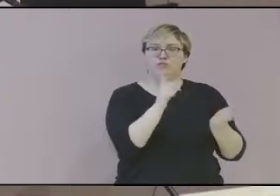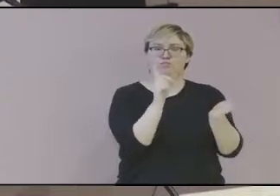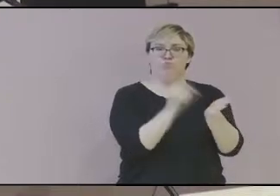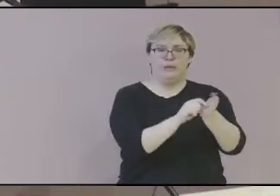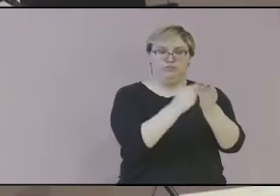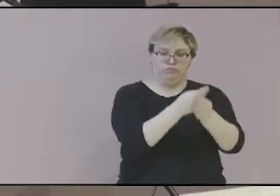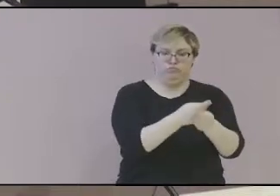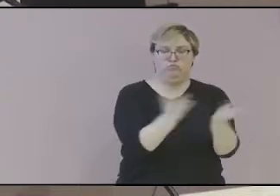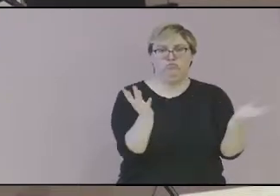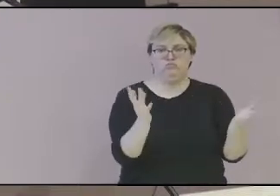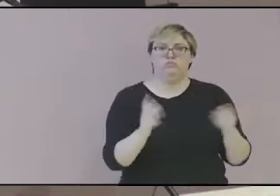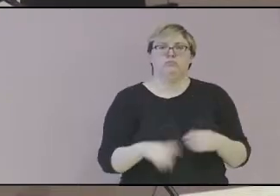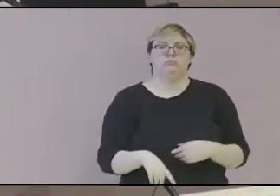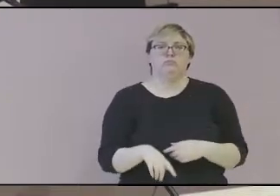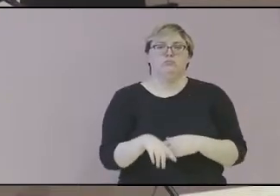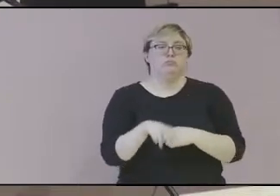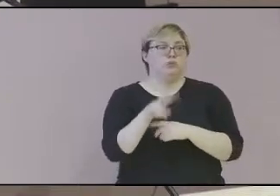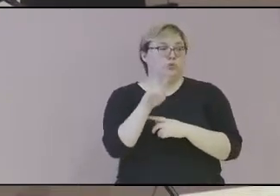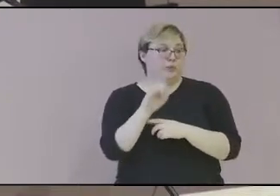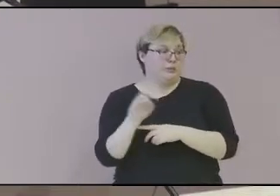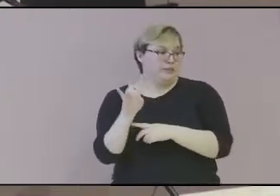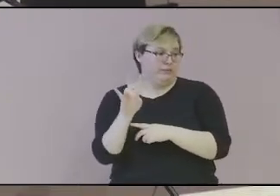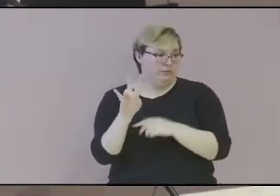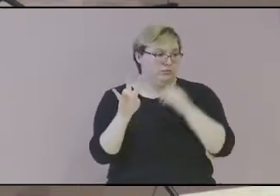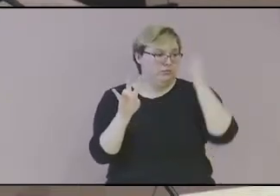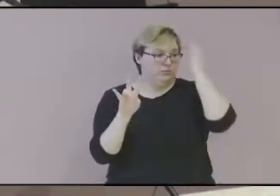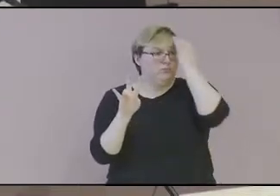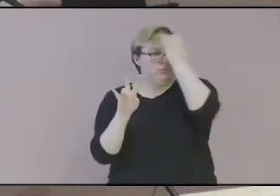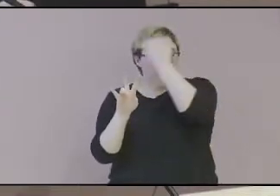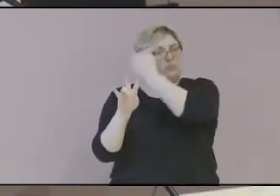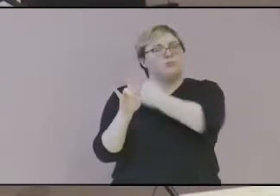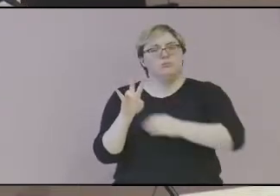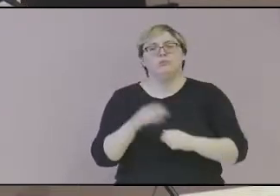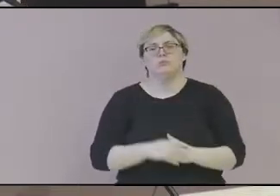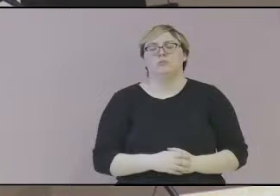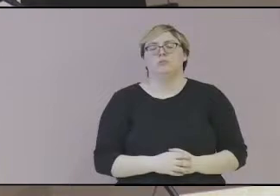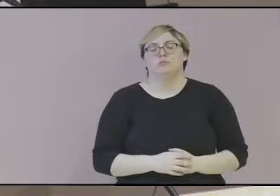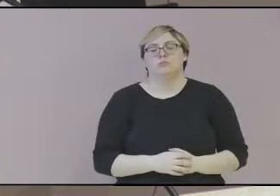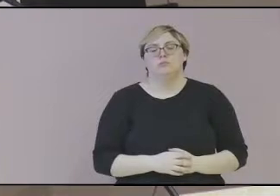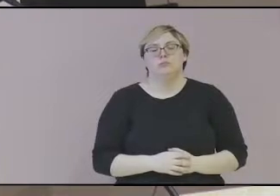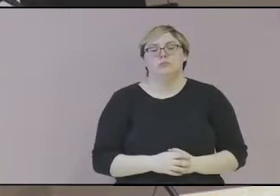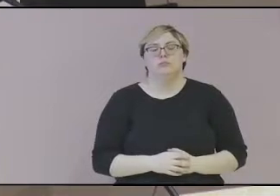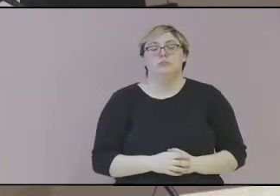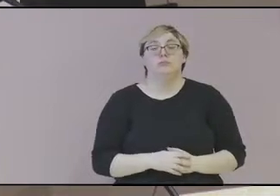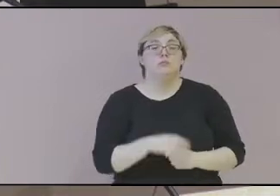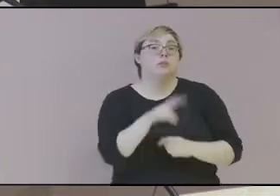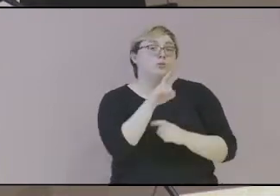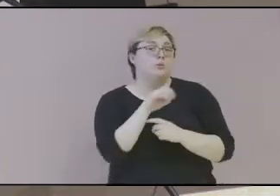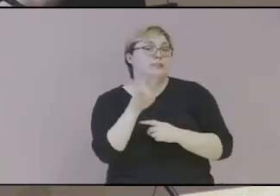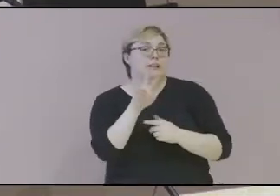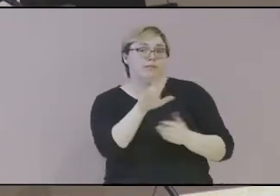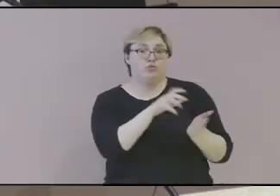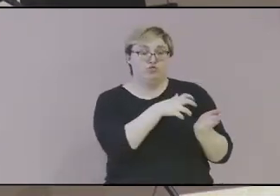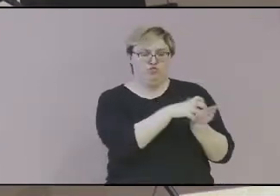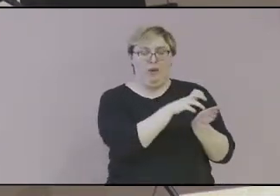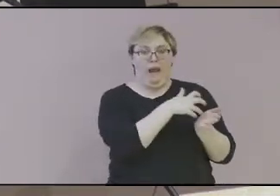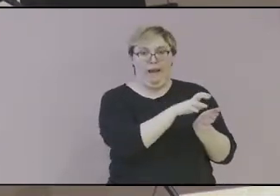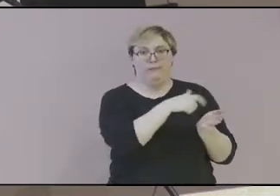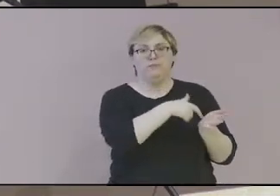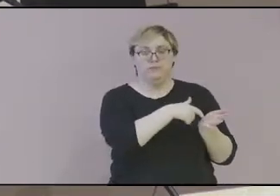is recent history, but still. And the 2007 draft eventually became